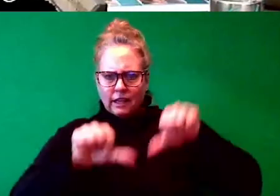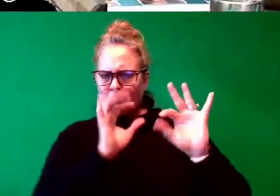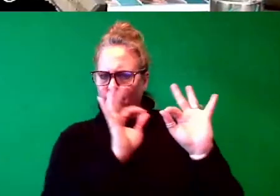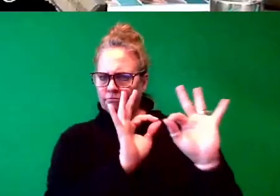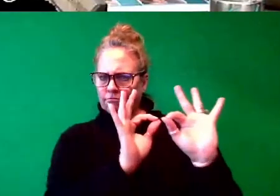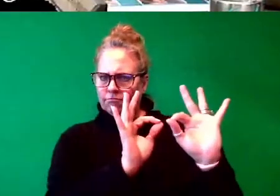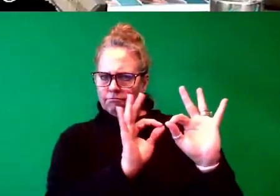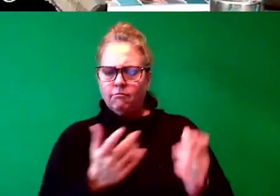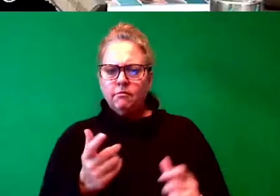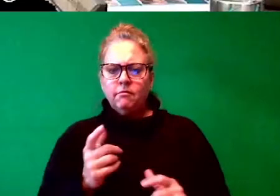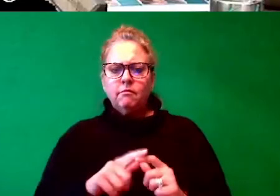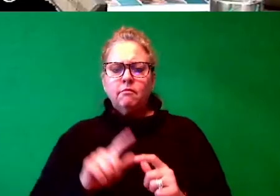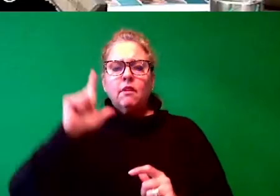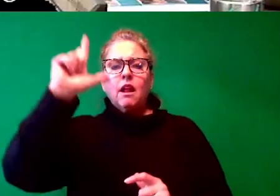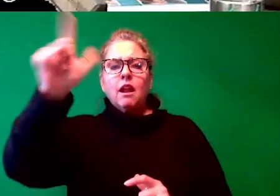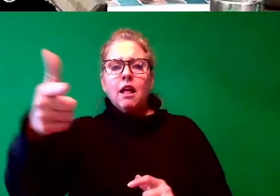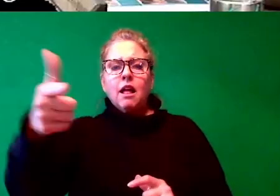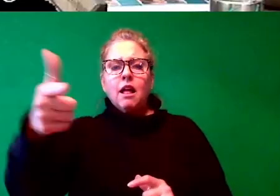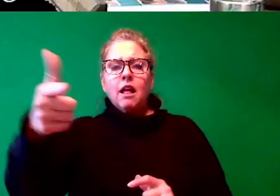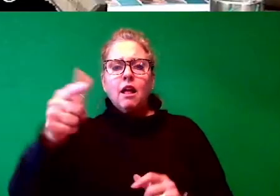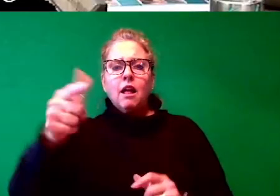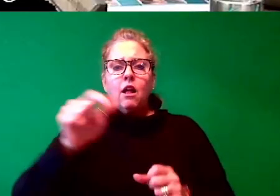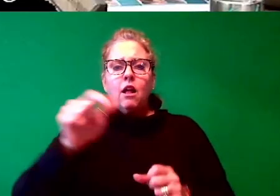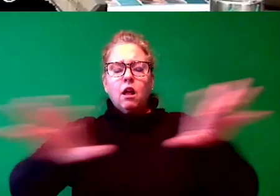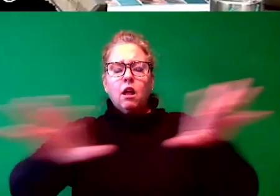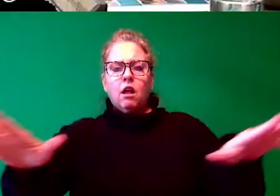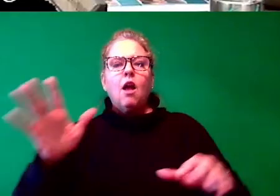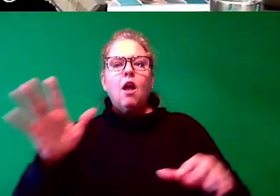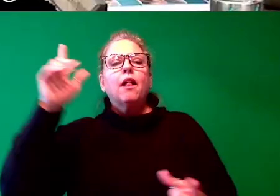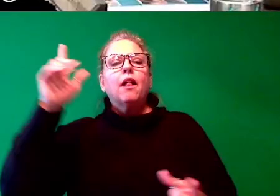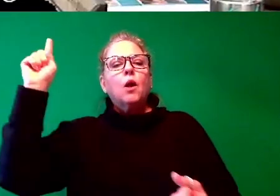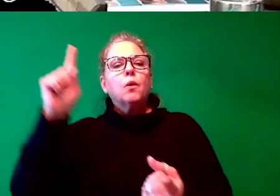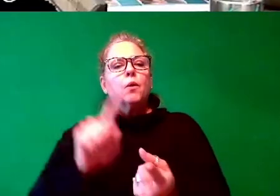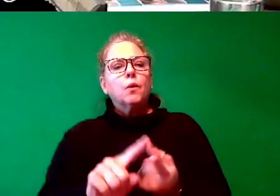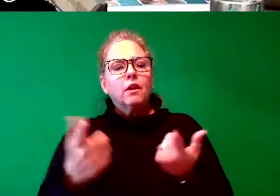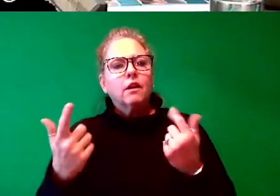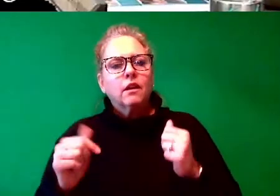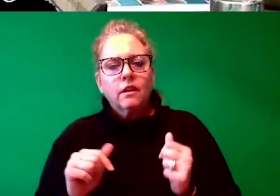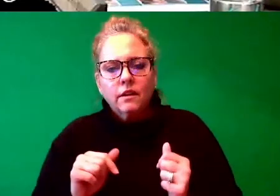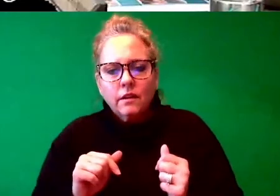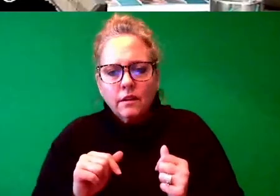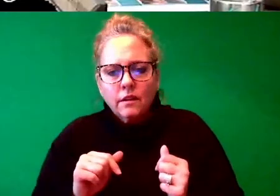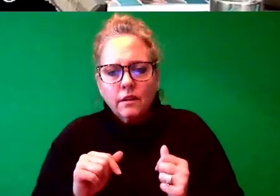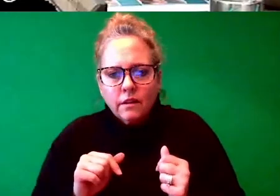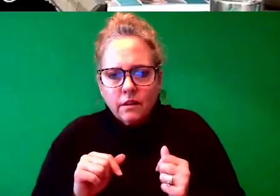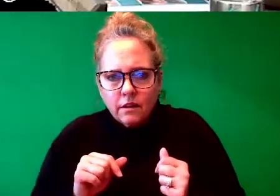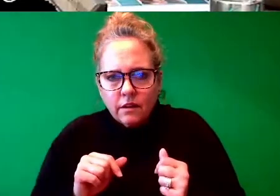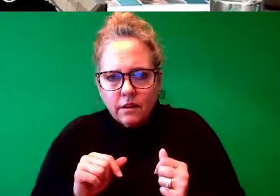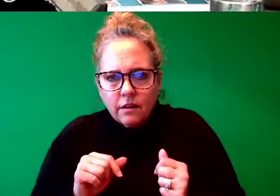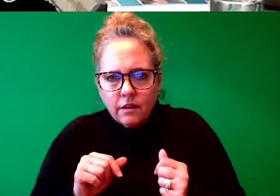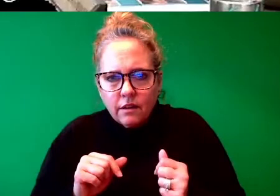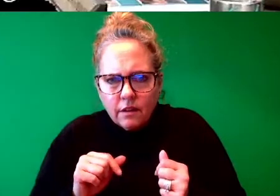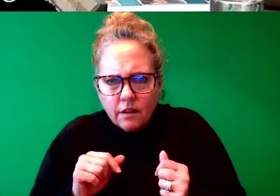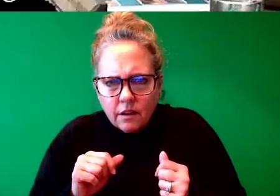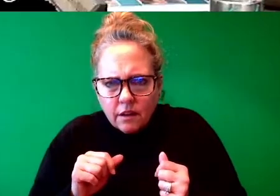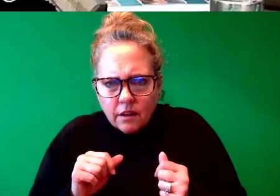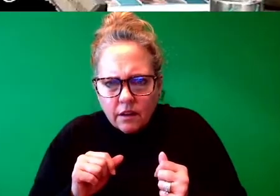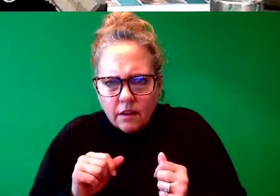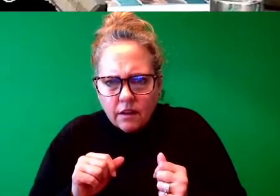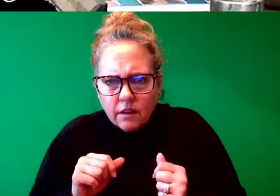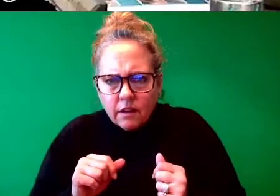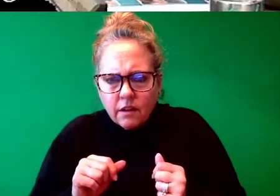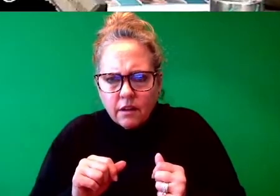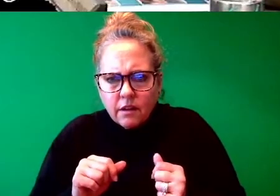will fade from the headlines and become endemic like influenza and mostly seasonal. Human societies have been living with